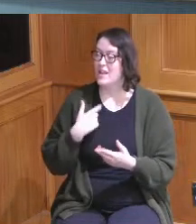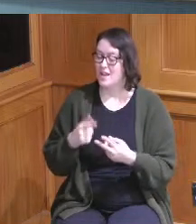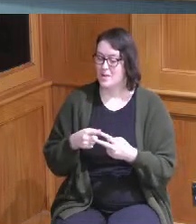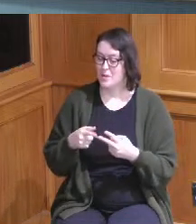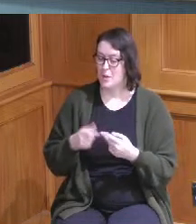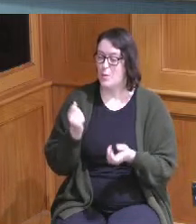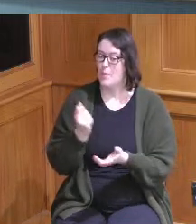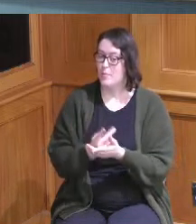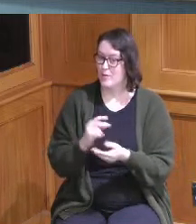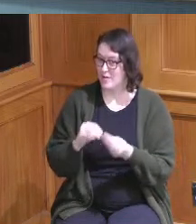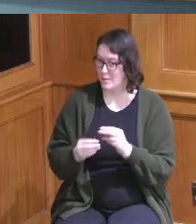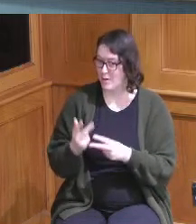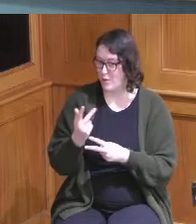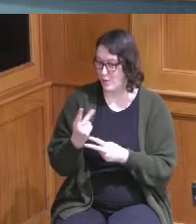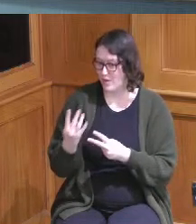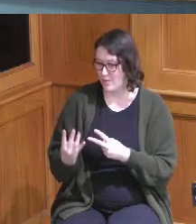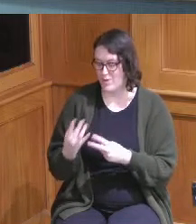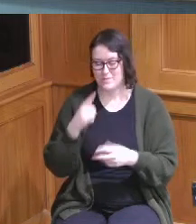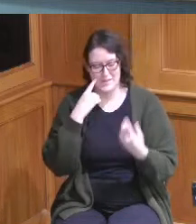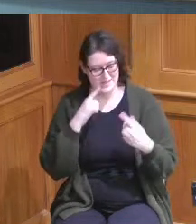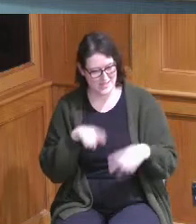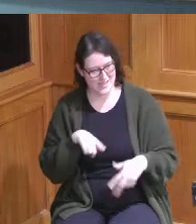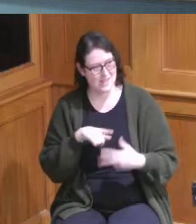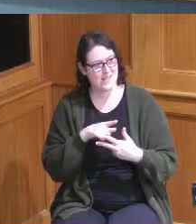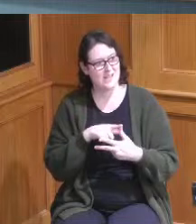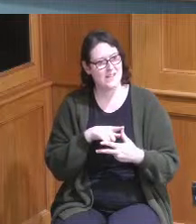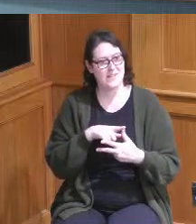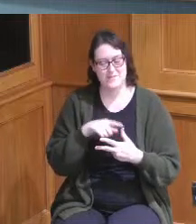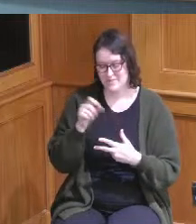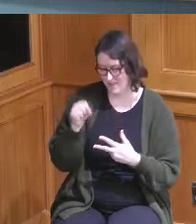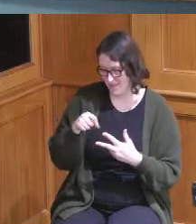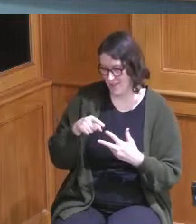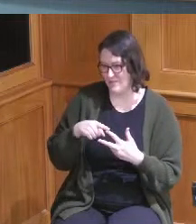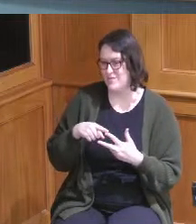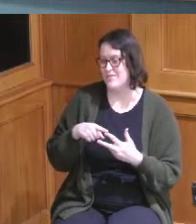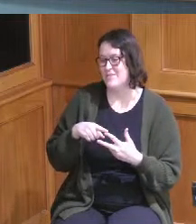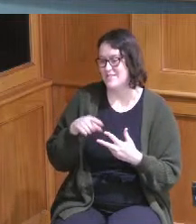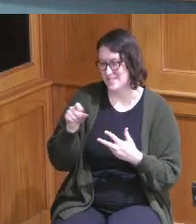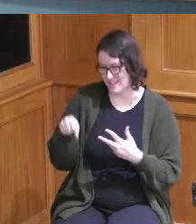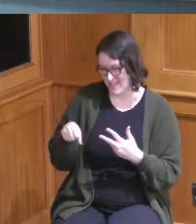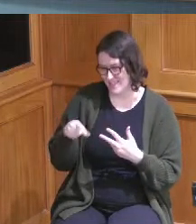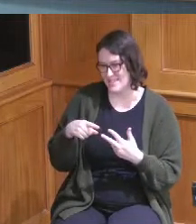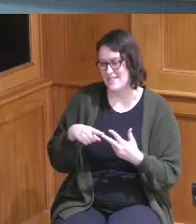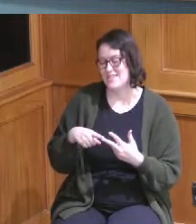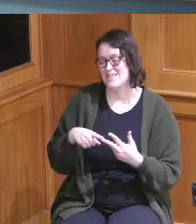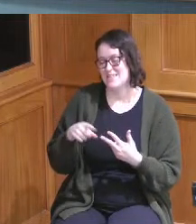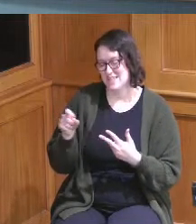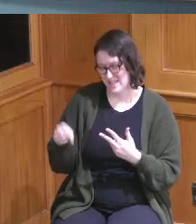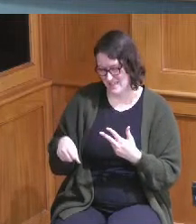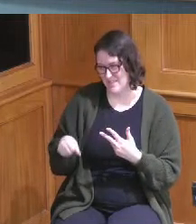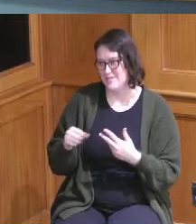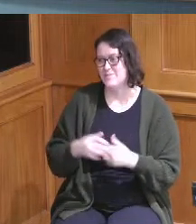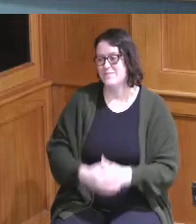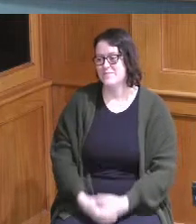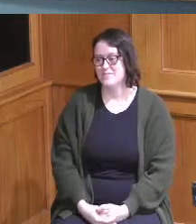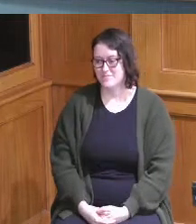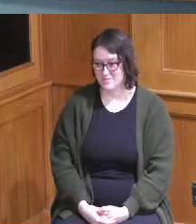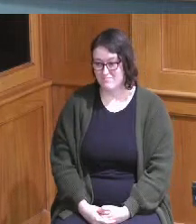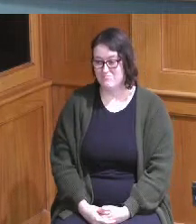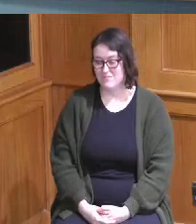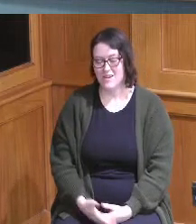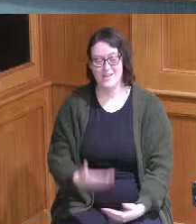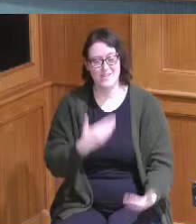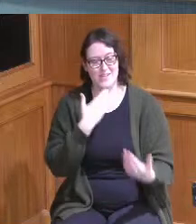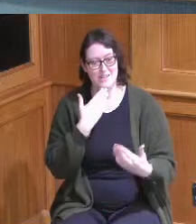to approve items 3 and 4. Second. Commissioner Reese. Yes. Commissioner Dreehouse. Yes. Commissioner Summer Dumas. Yes. Thank